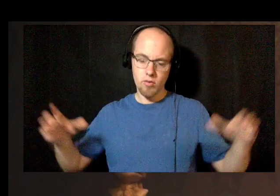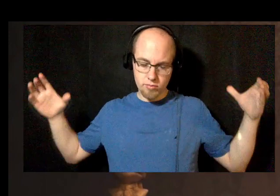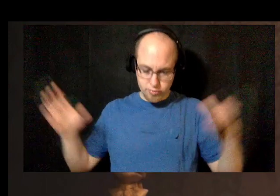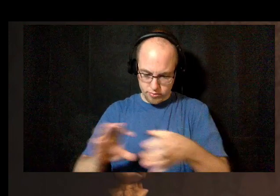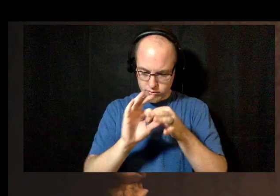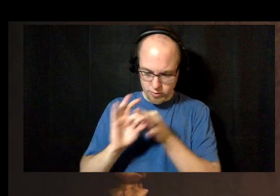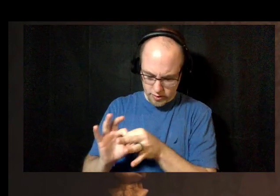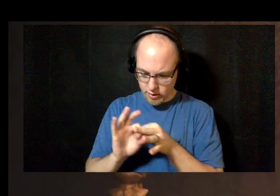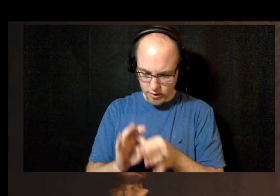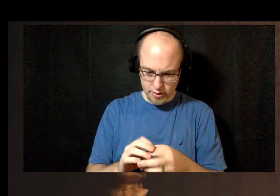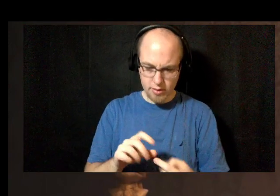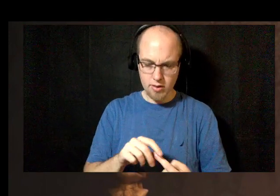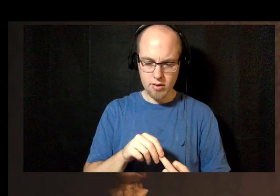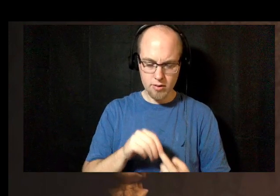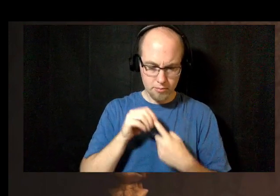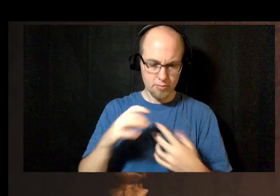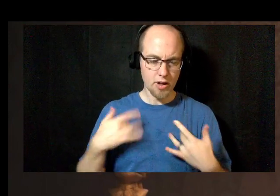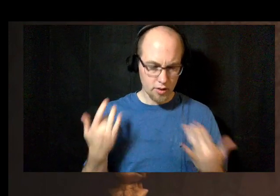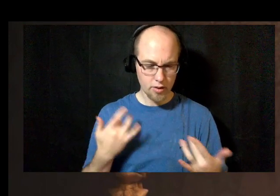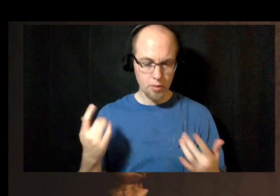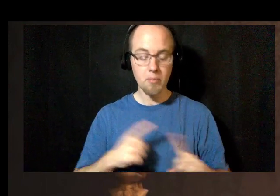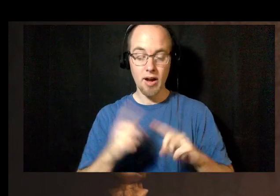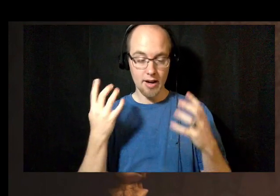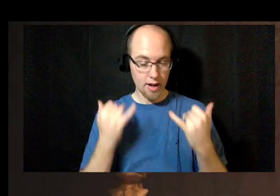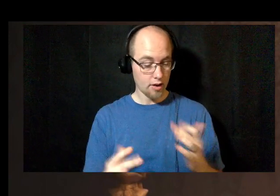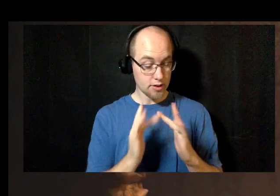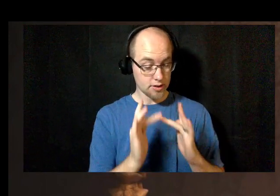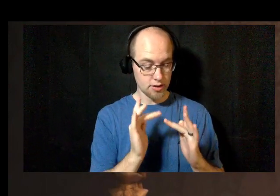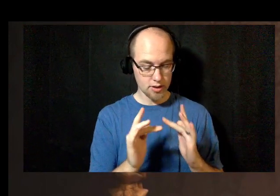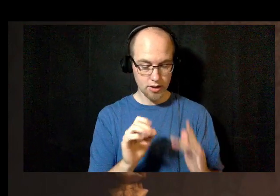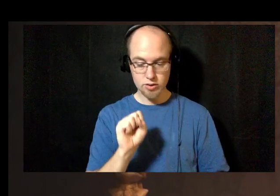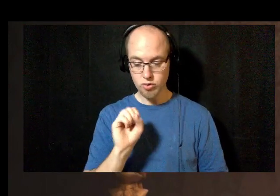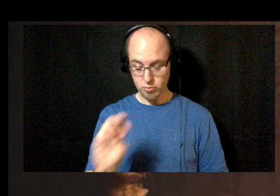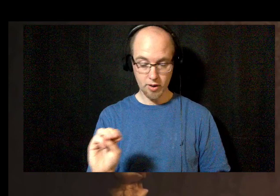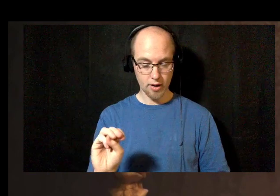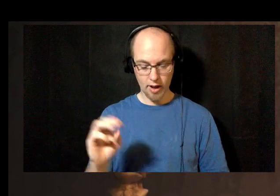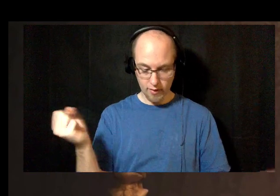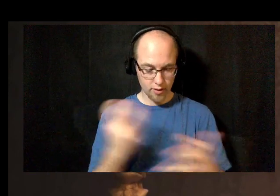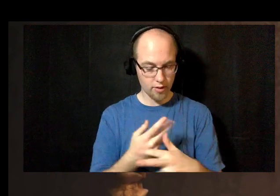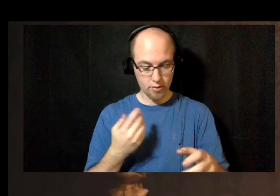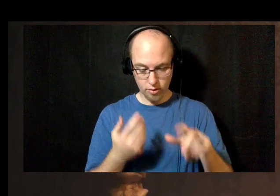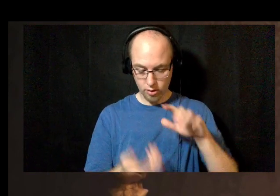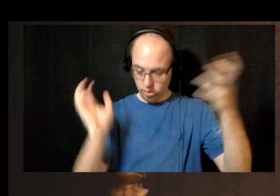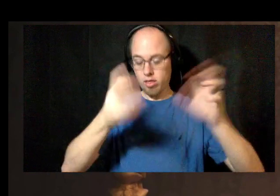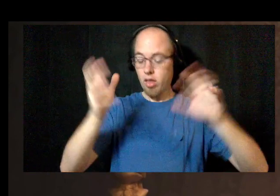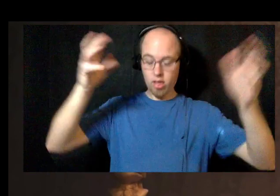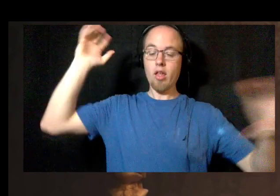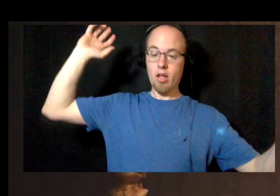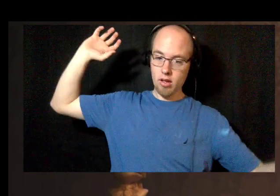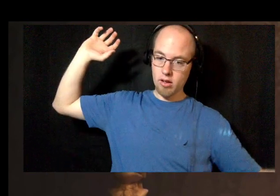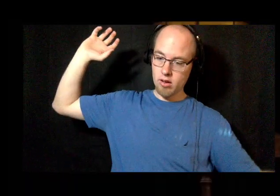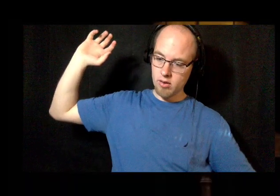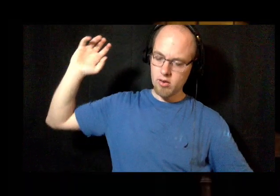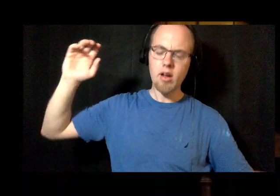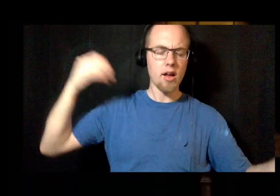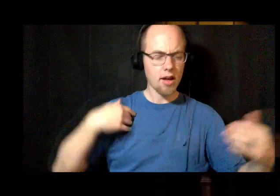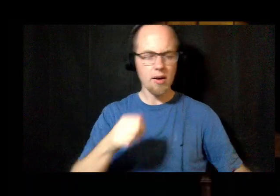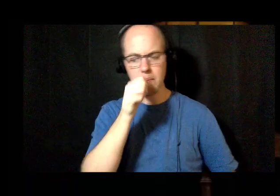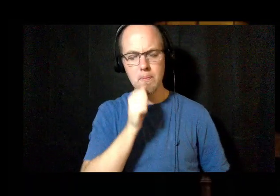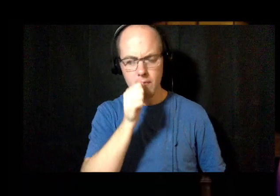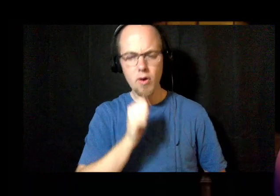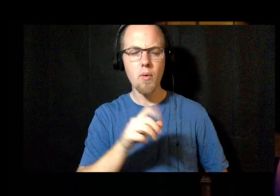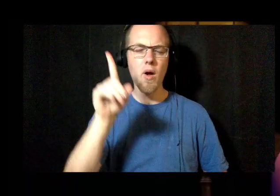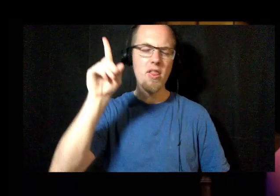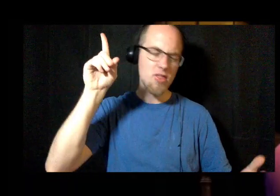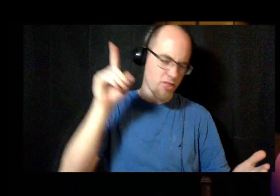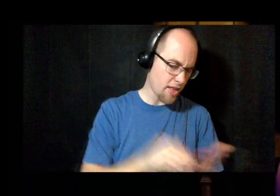occasions. But I think like social media and it's fucking all that up, you know? I don't think we're able to deal with the thousands of people we're